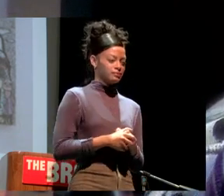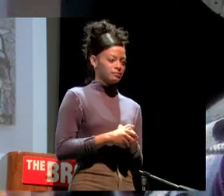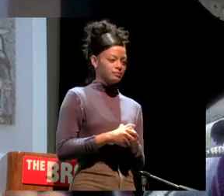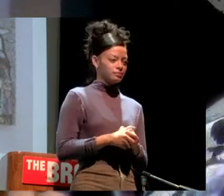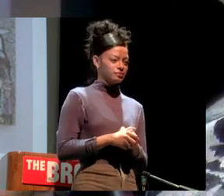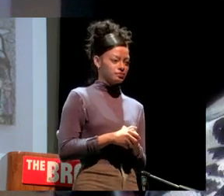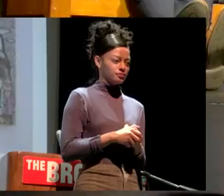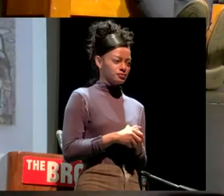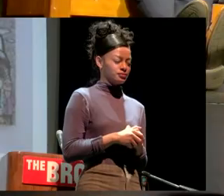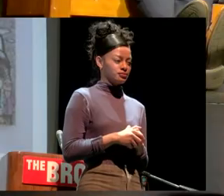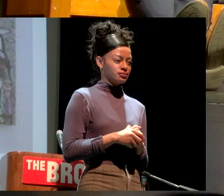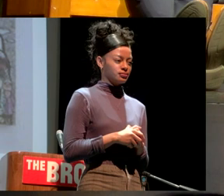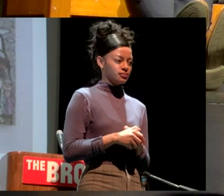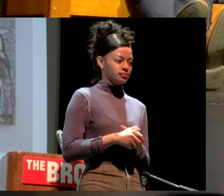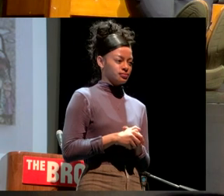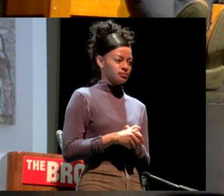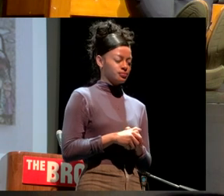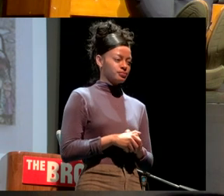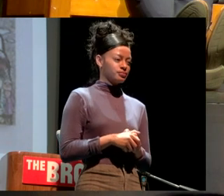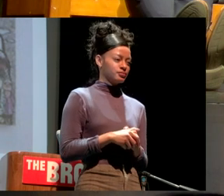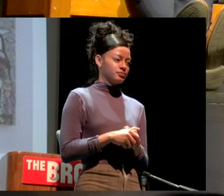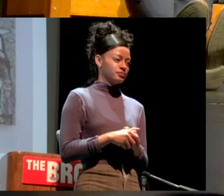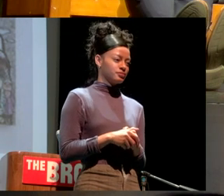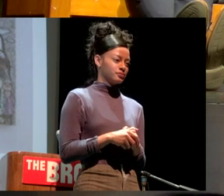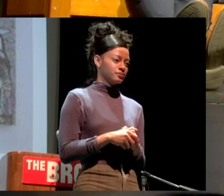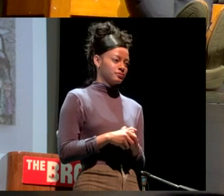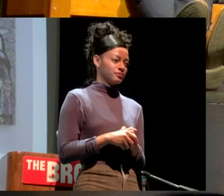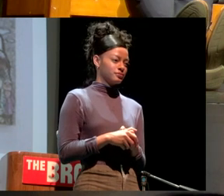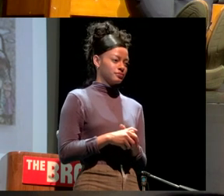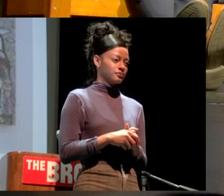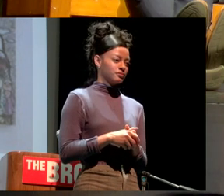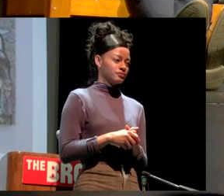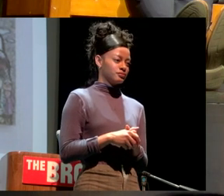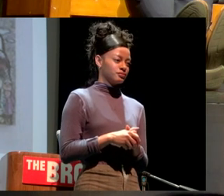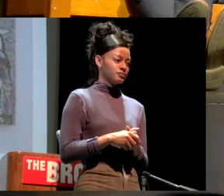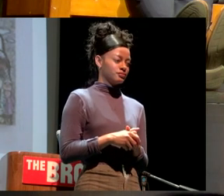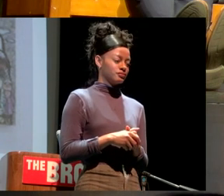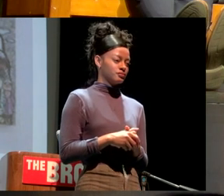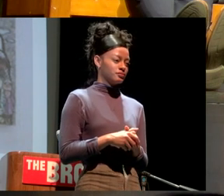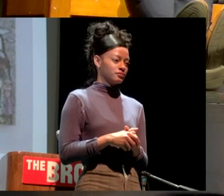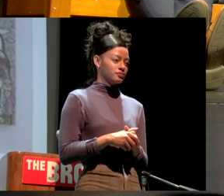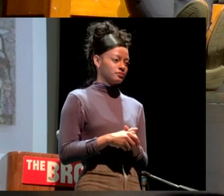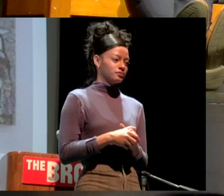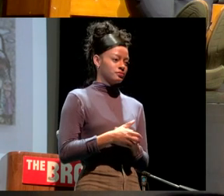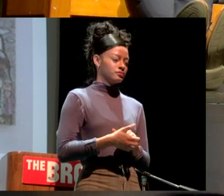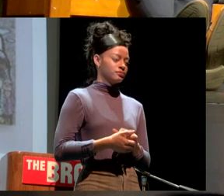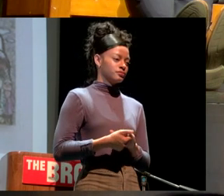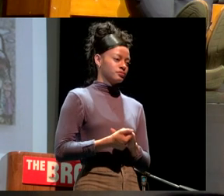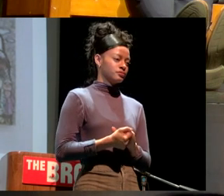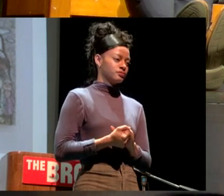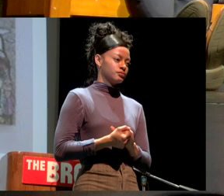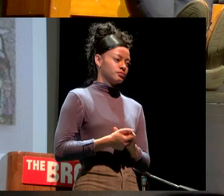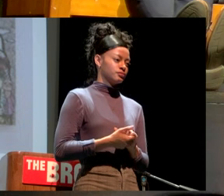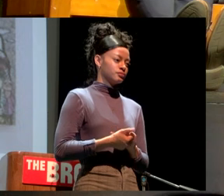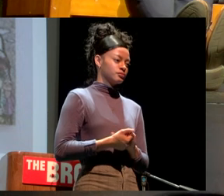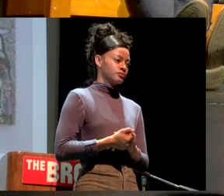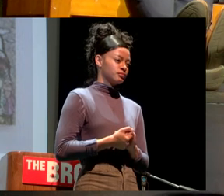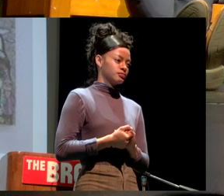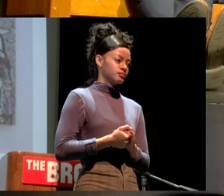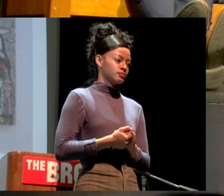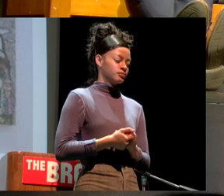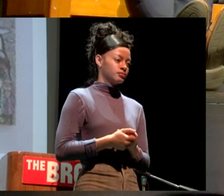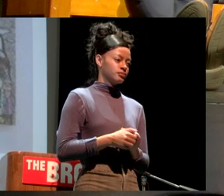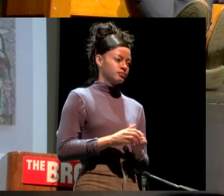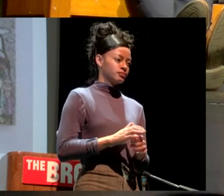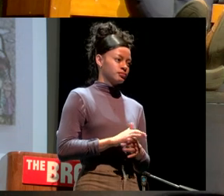my kids. So that's why, you know, influence from the kids, yes and no, is exactly yes, because